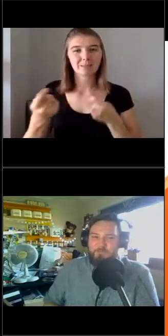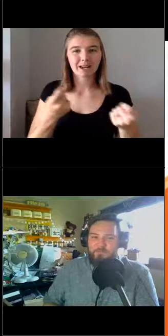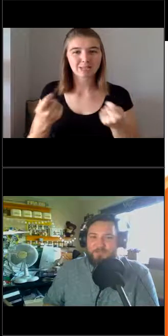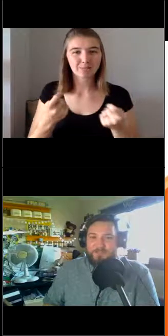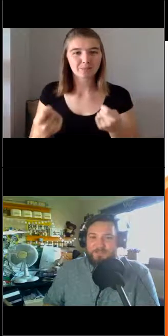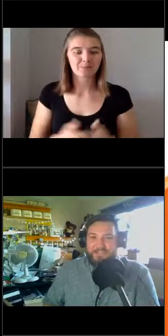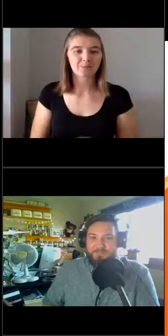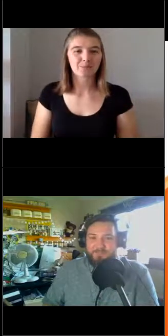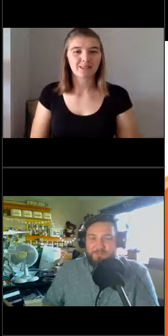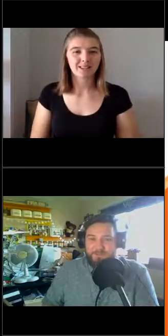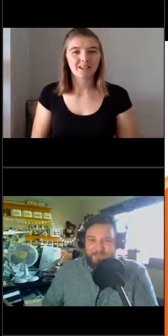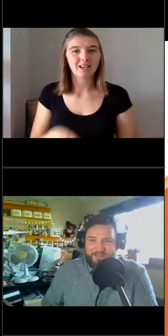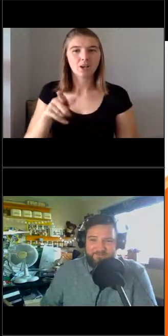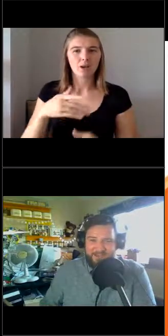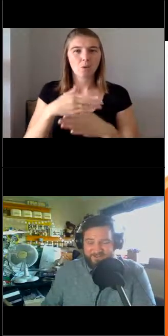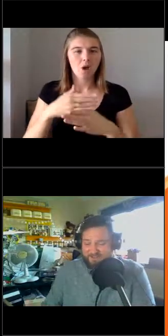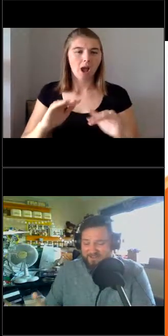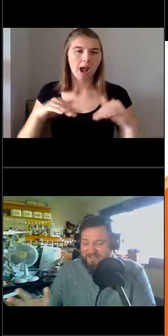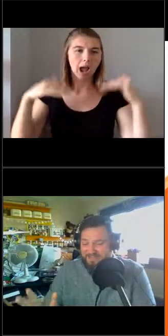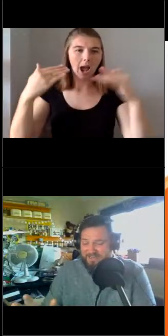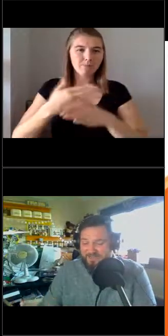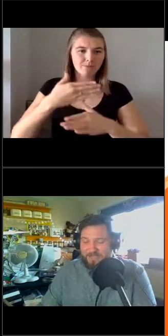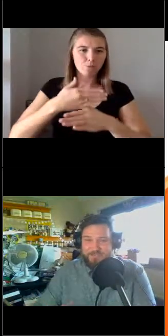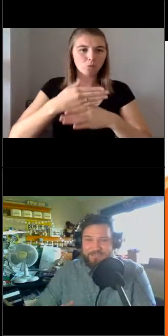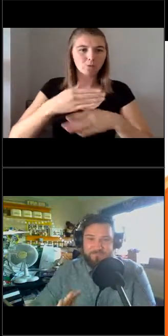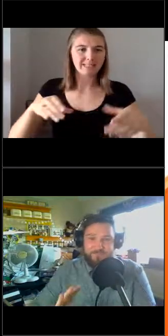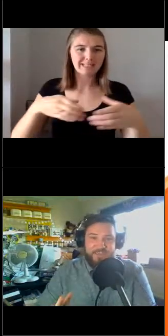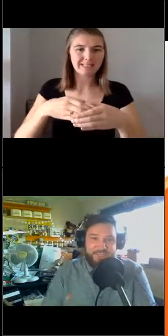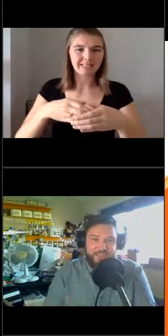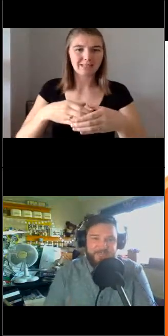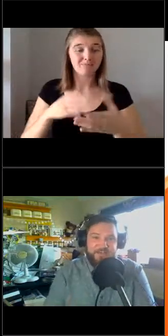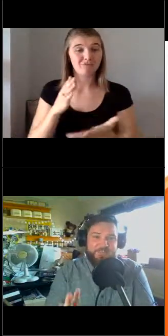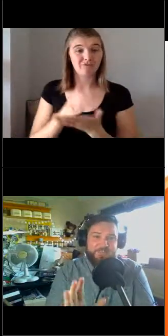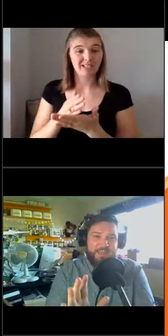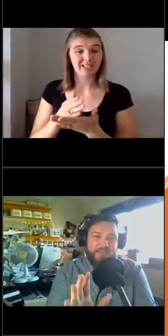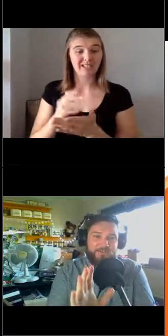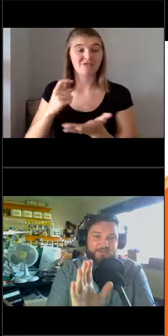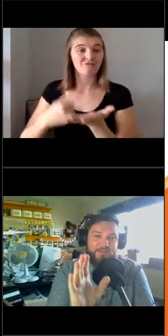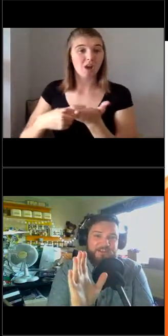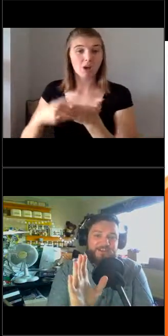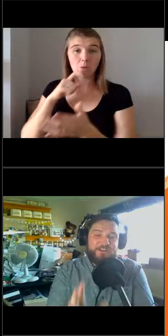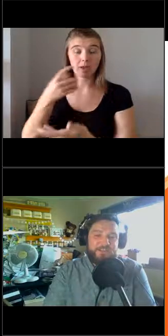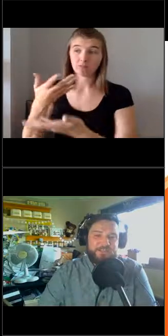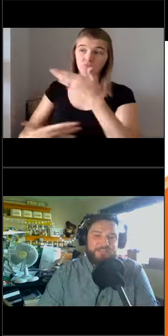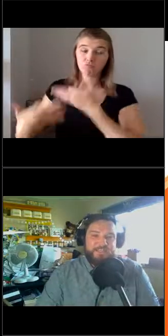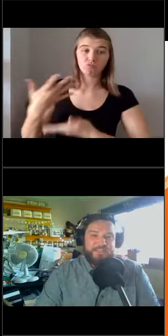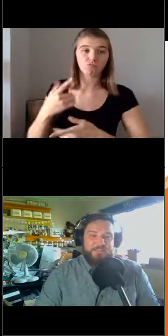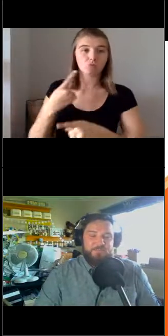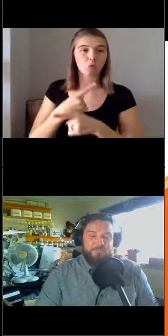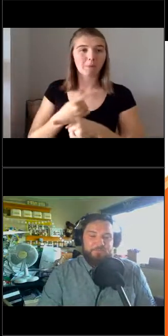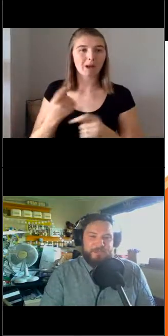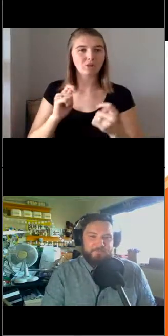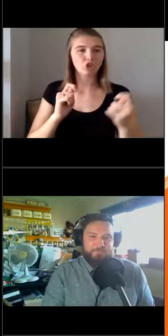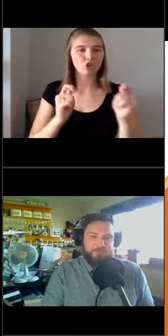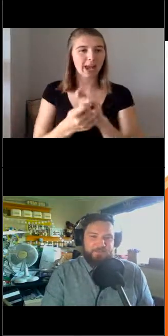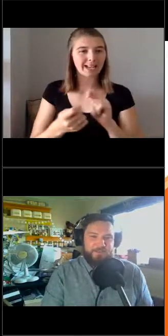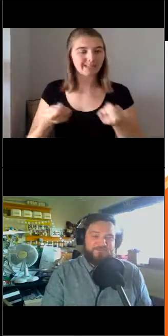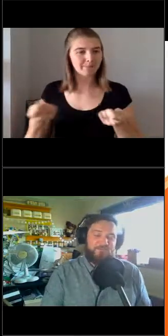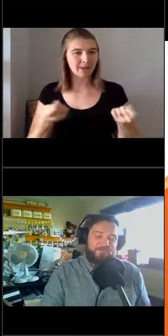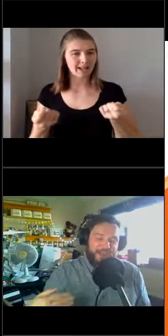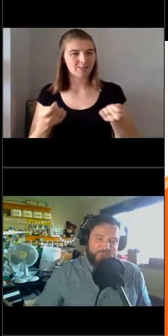through high performance teams. So in particular, Rehana's going to tell us how to deal with change management, how to look at uncertainty from that